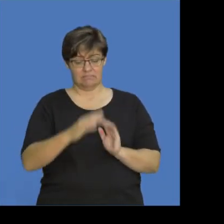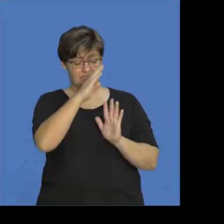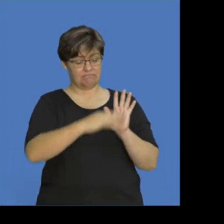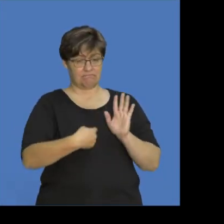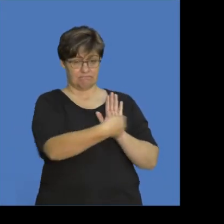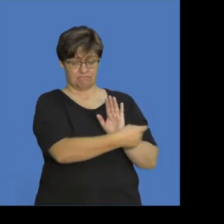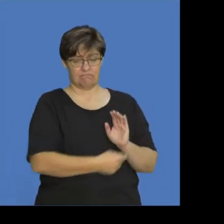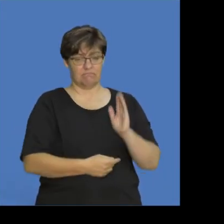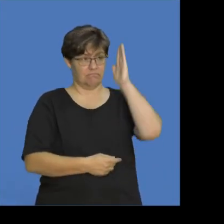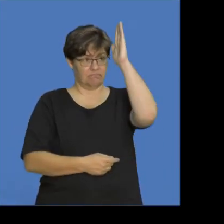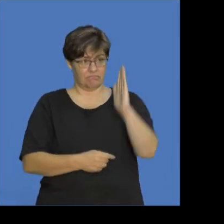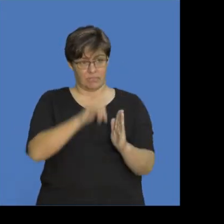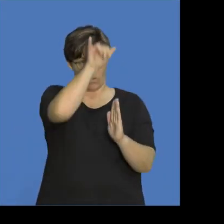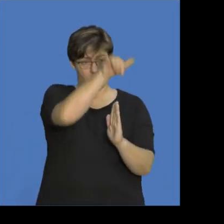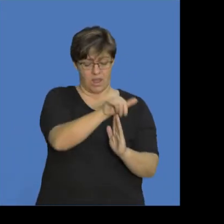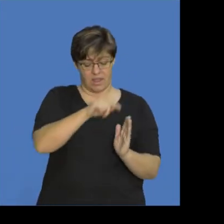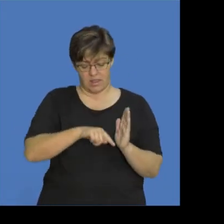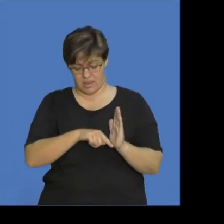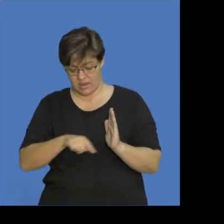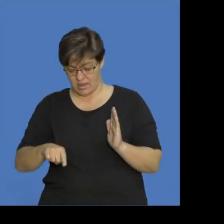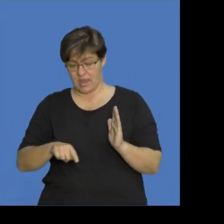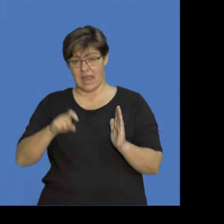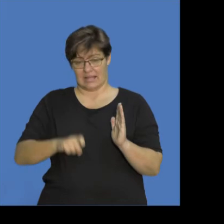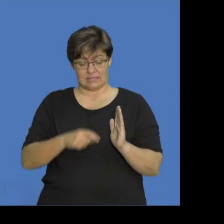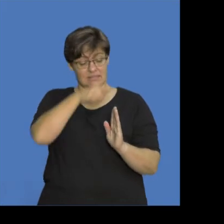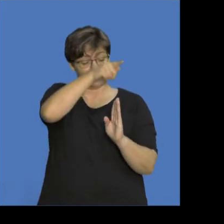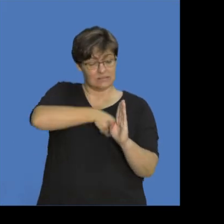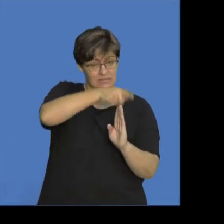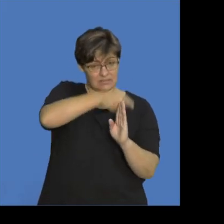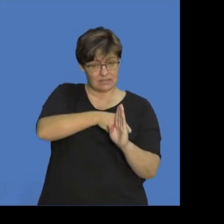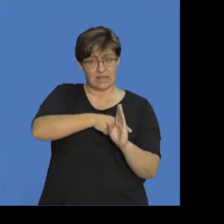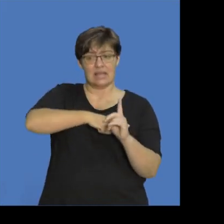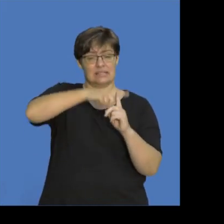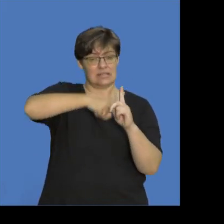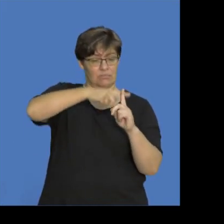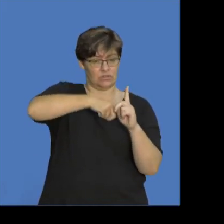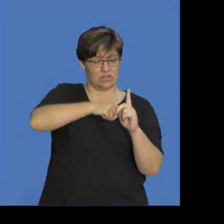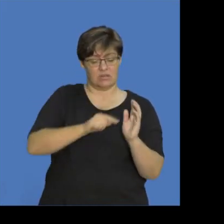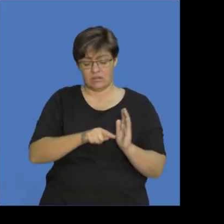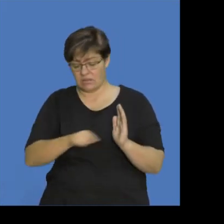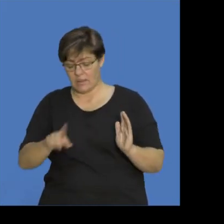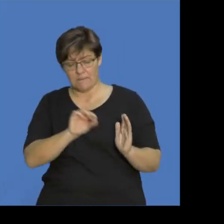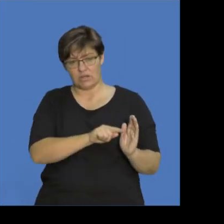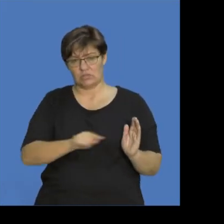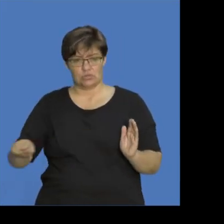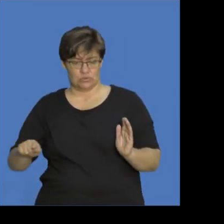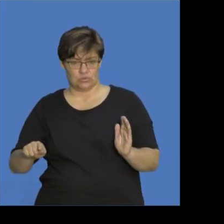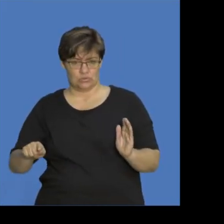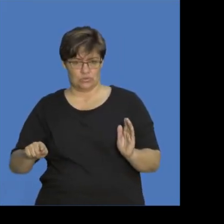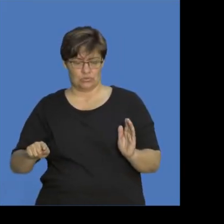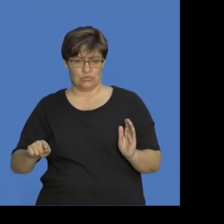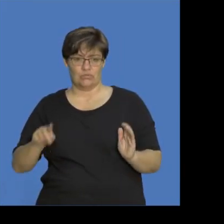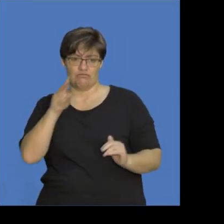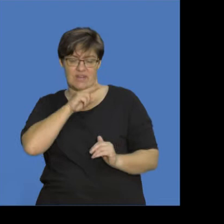Okay. With the y-axis is the temperature. On the x-axis, Monday,